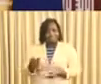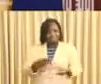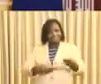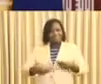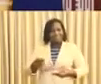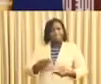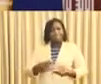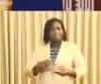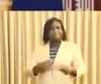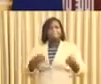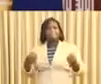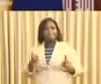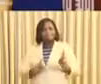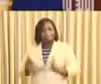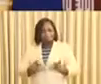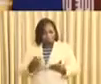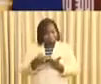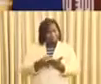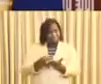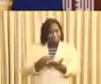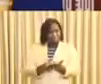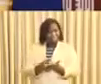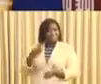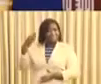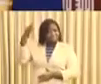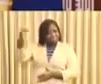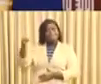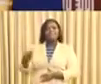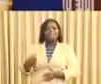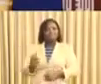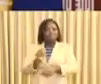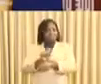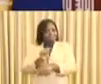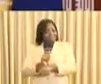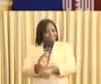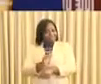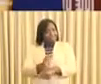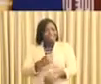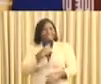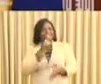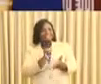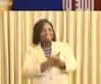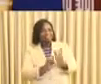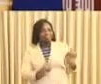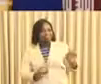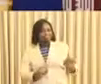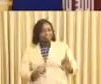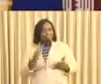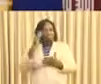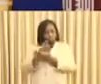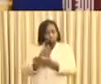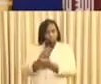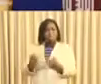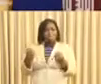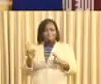the future of existing measures which have imposed restrictions on public gatherings, shut down our schools,